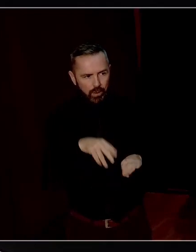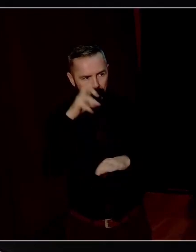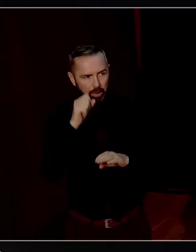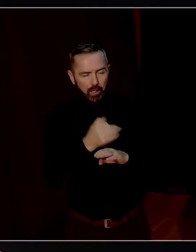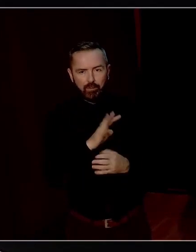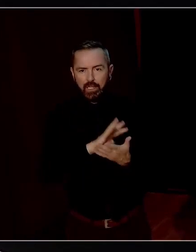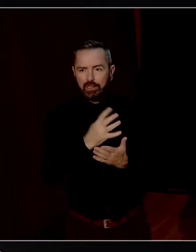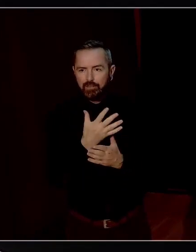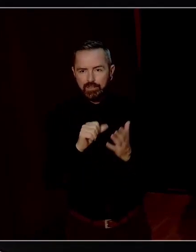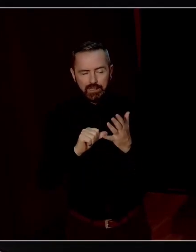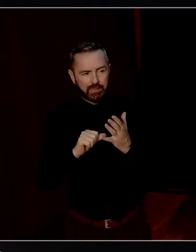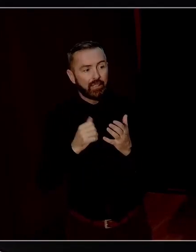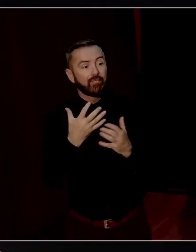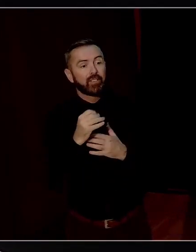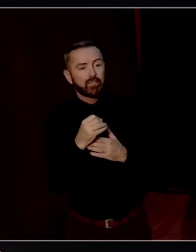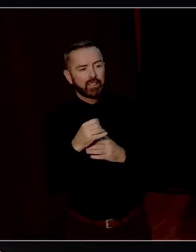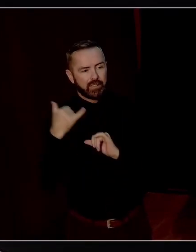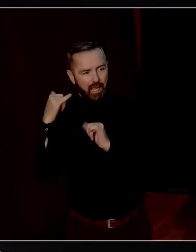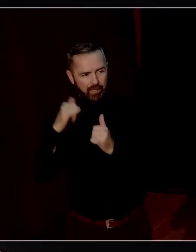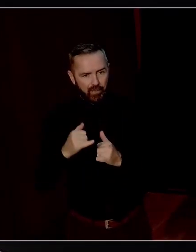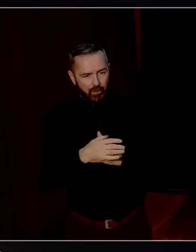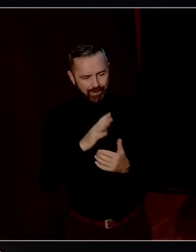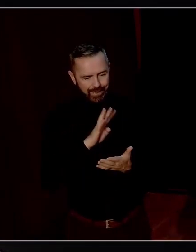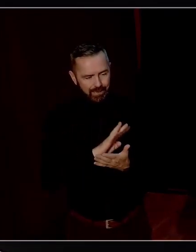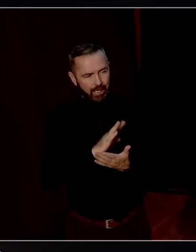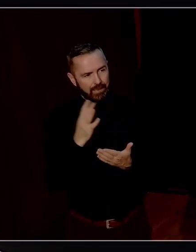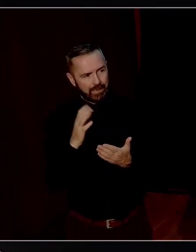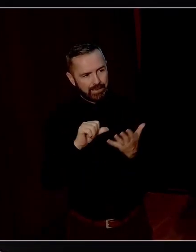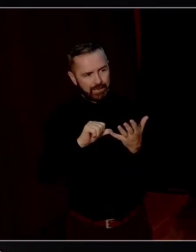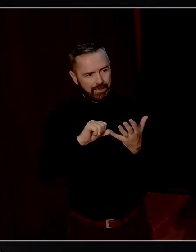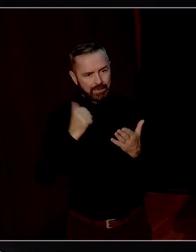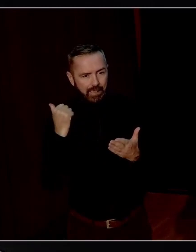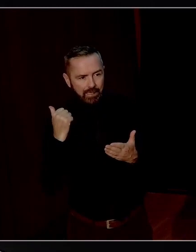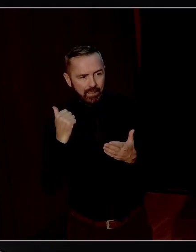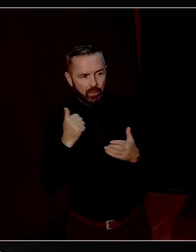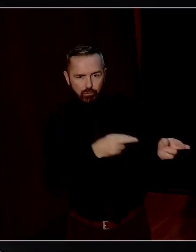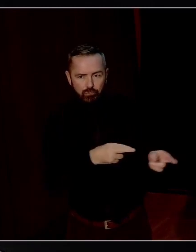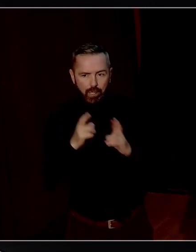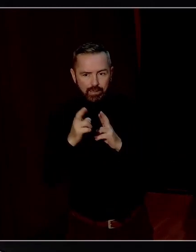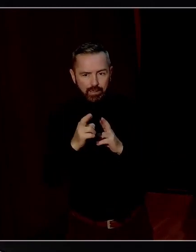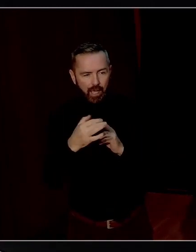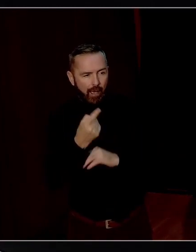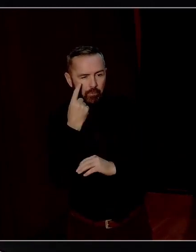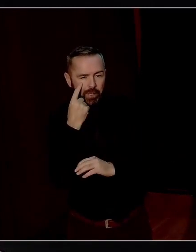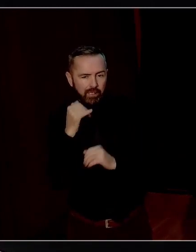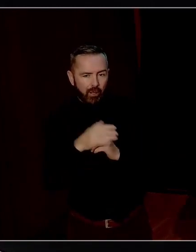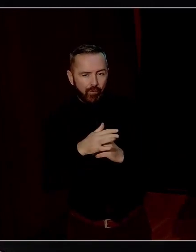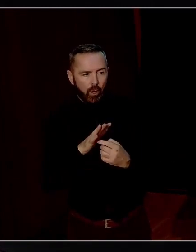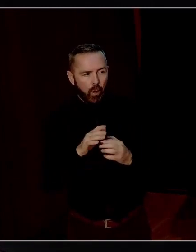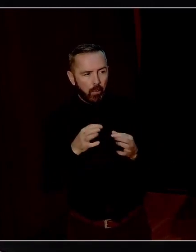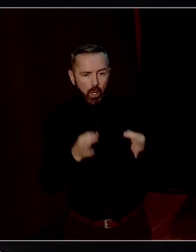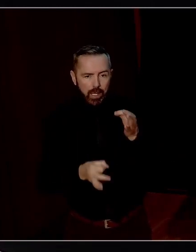50th anniversary of the 1916 Rising in mind. There were predictions of political interference